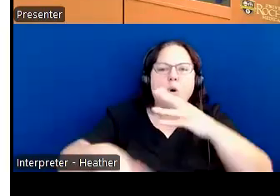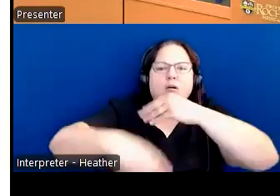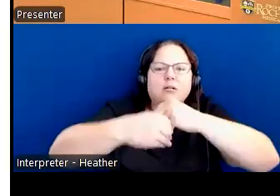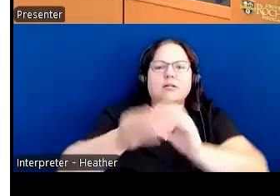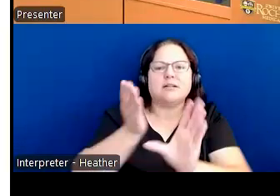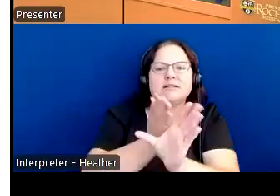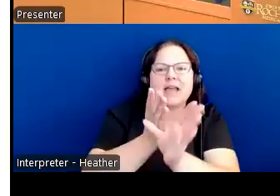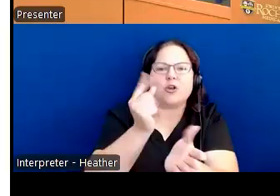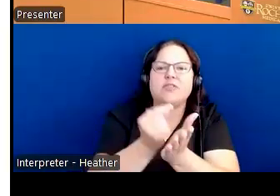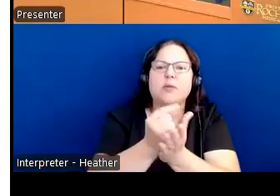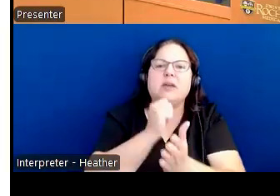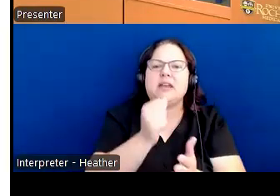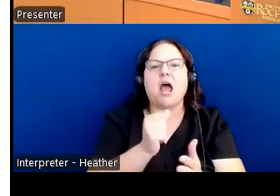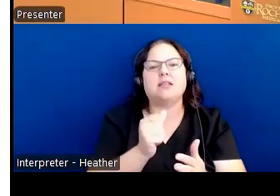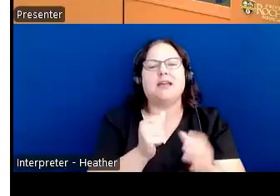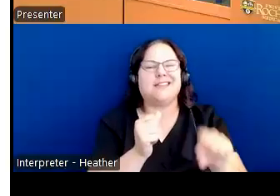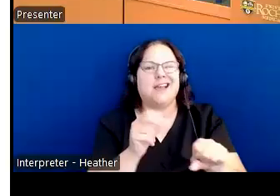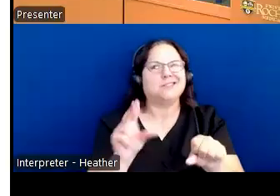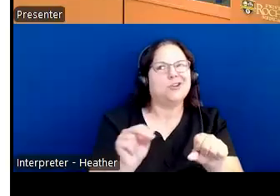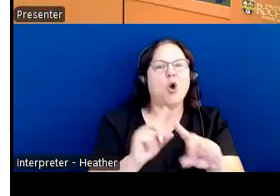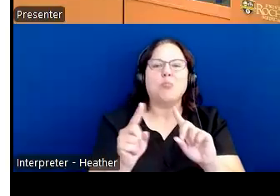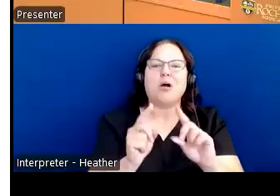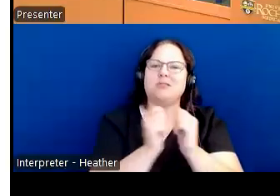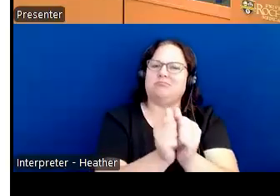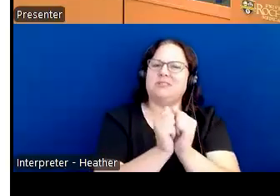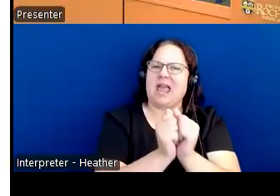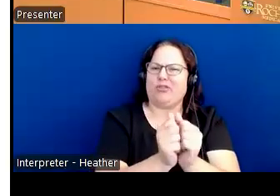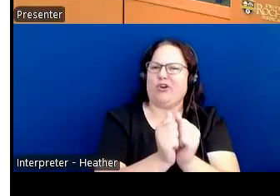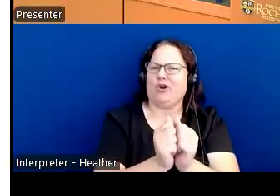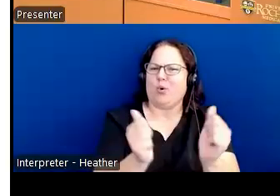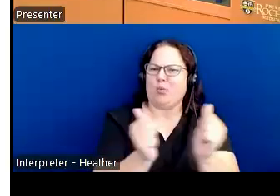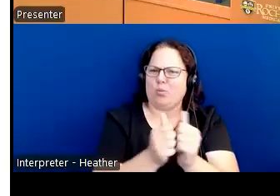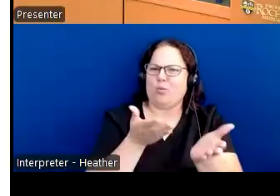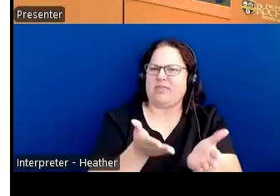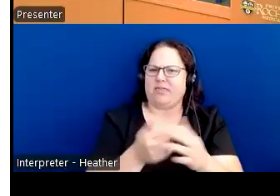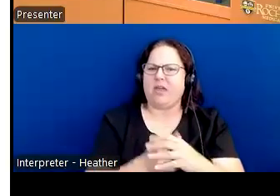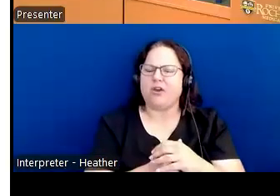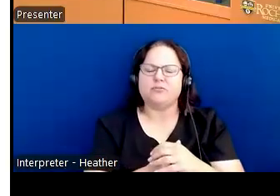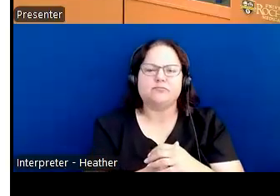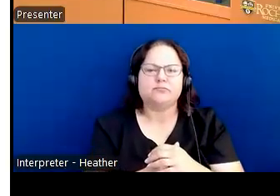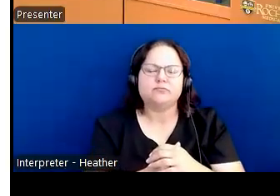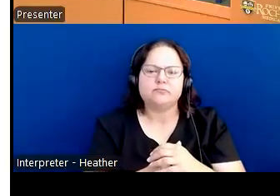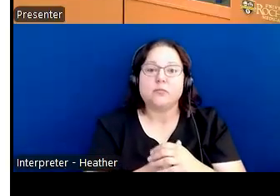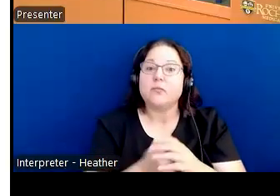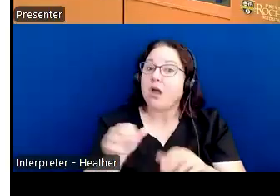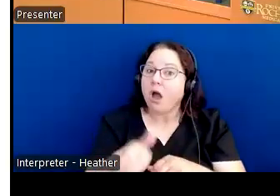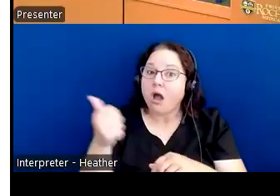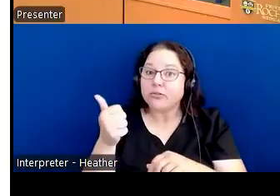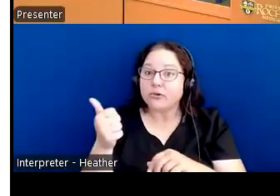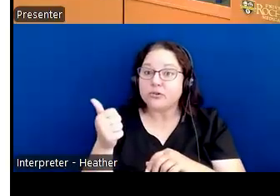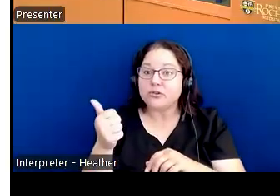either or, that those things really can and should be working in partnership. Absolutely. Awesome. Thank you. Anyone else in the room